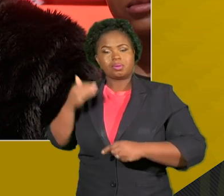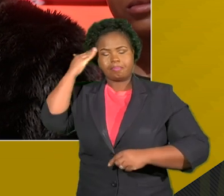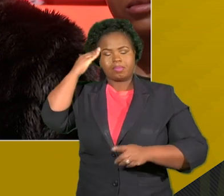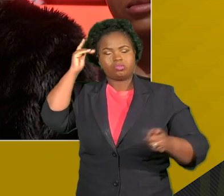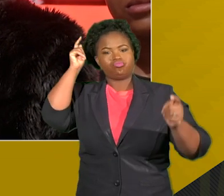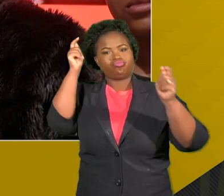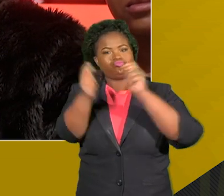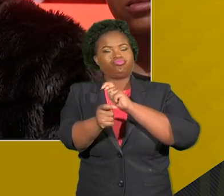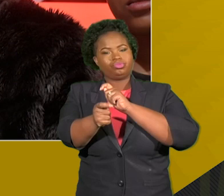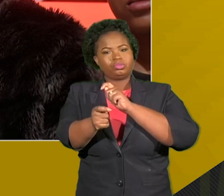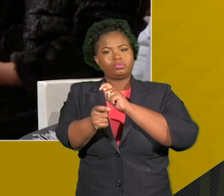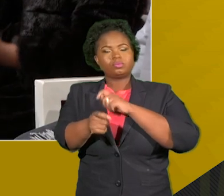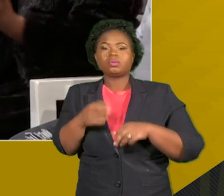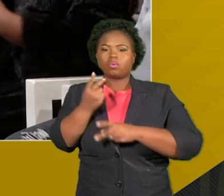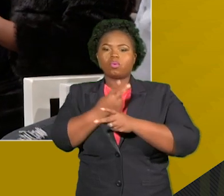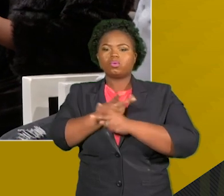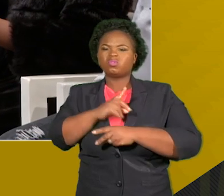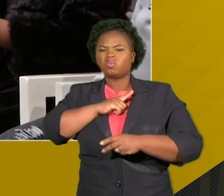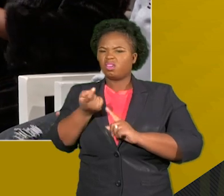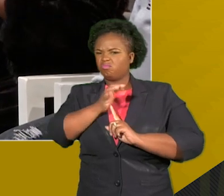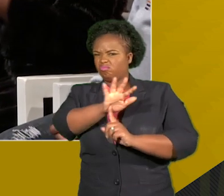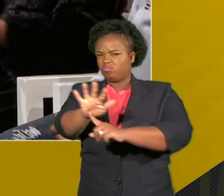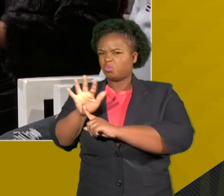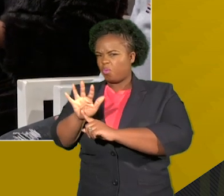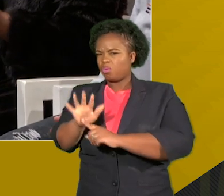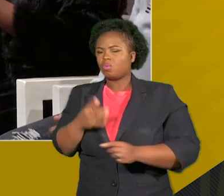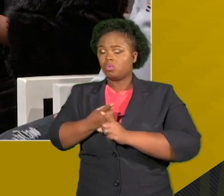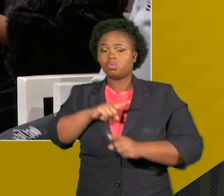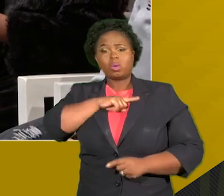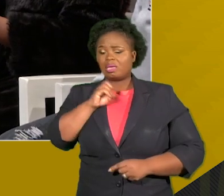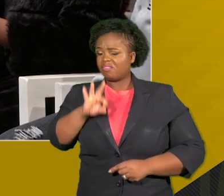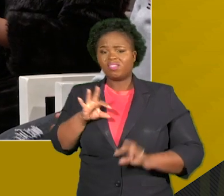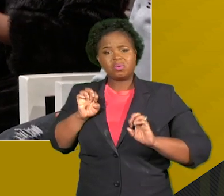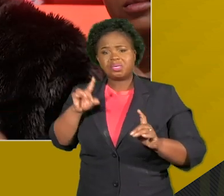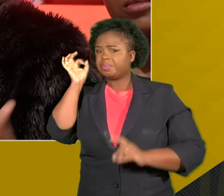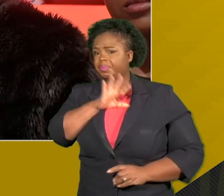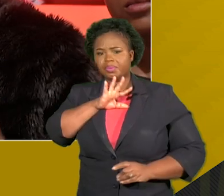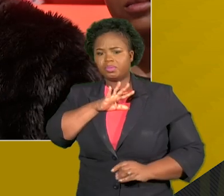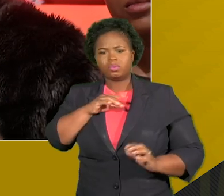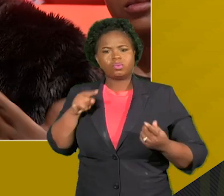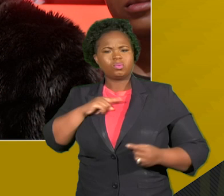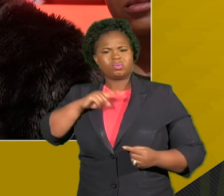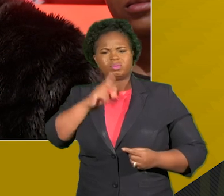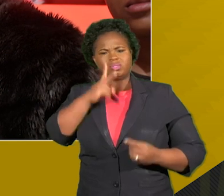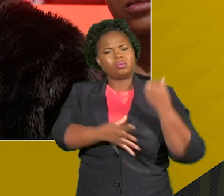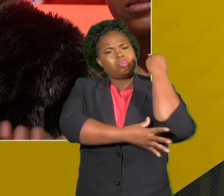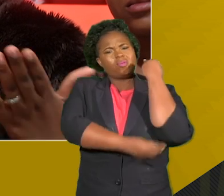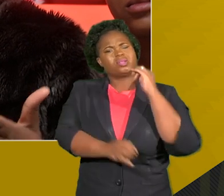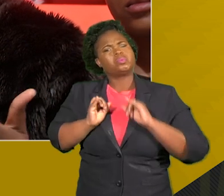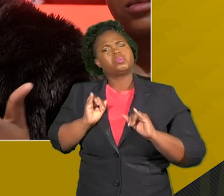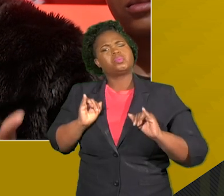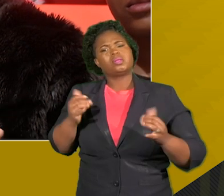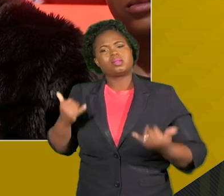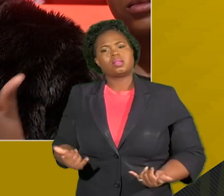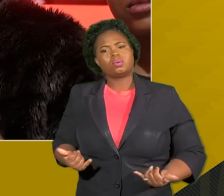transformation session. Basically ntho e kgona go ba bontsha gore ba bakeng ka ntle le thuto o ka se kgone go dira selo re a bona gore poverty e phile maatla and re a